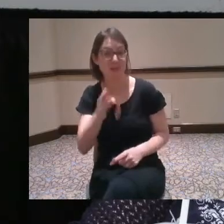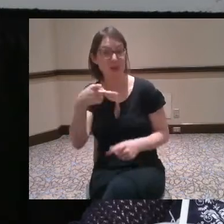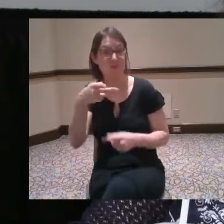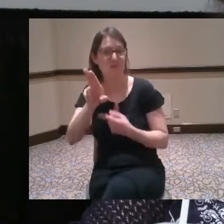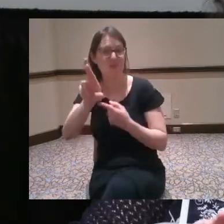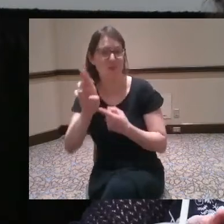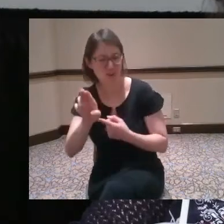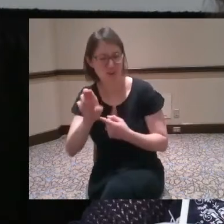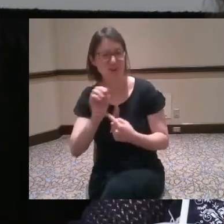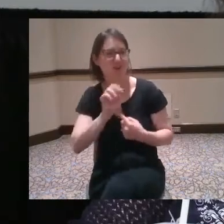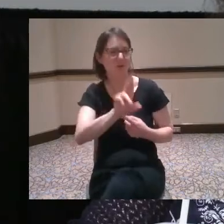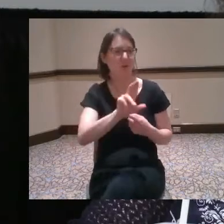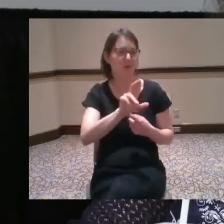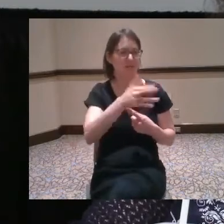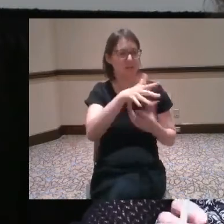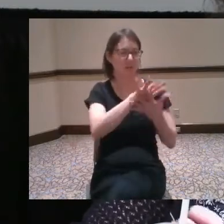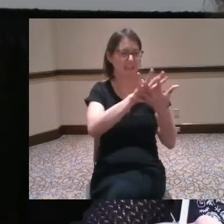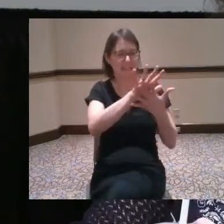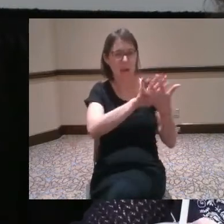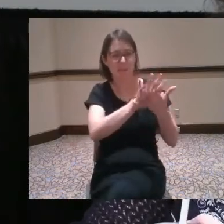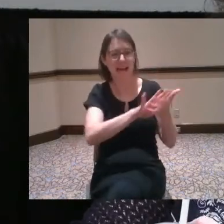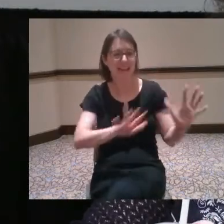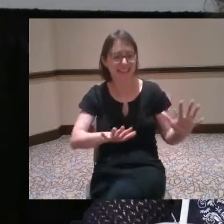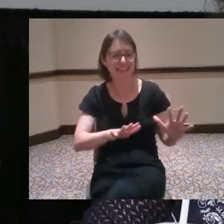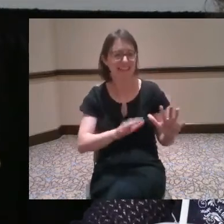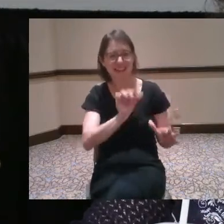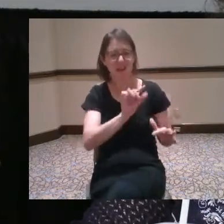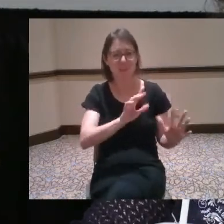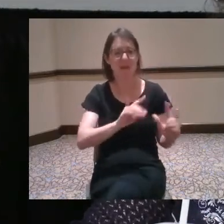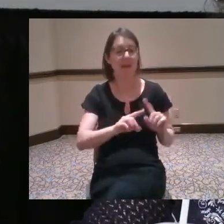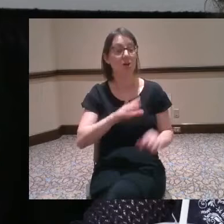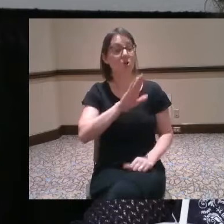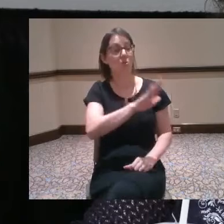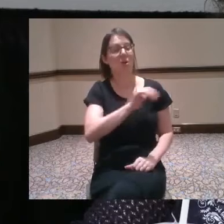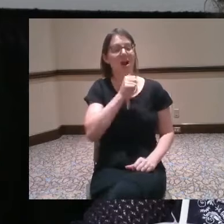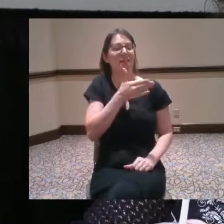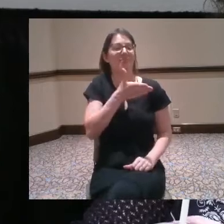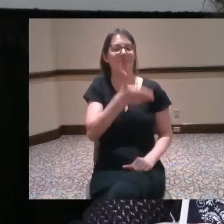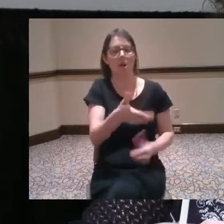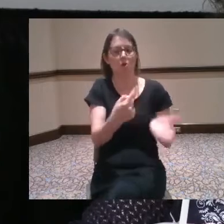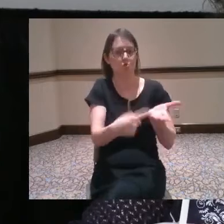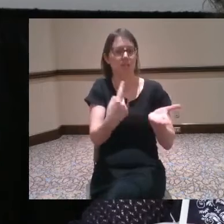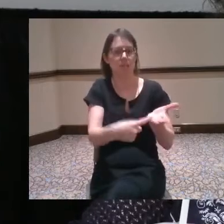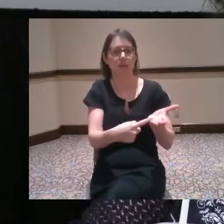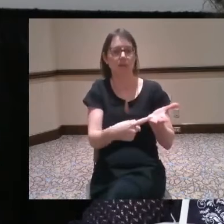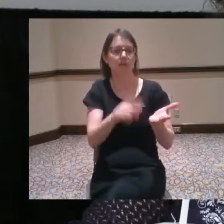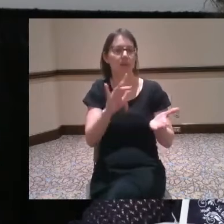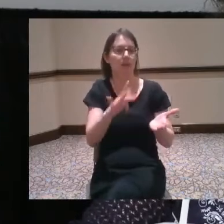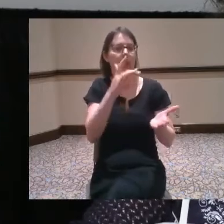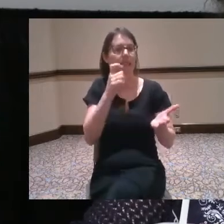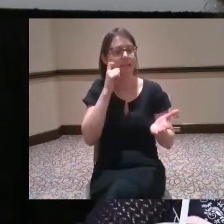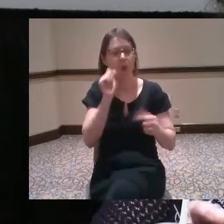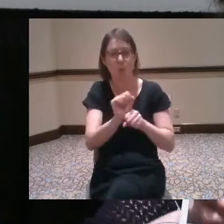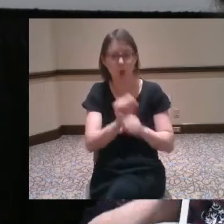heart is sort of, you know, contaminated a little bit, but you're not there to talk about the lights didn't